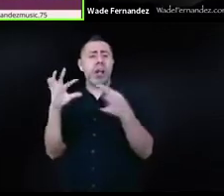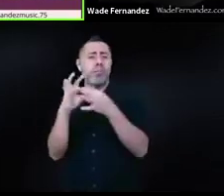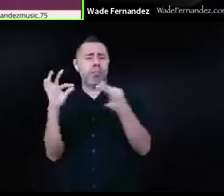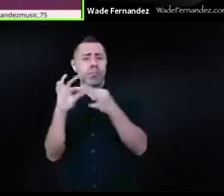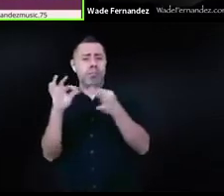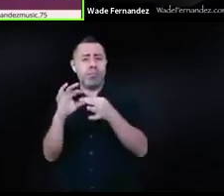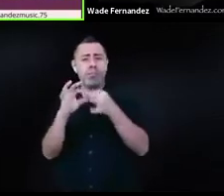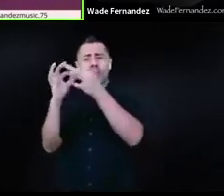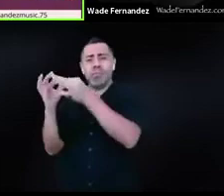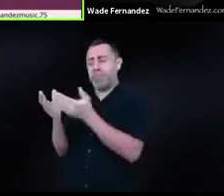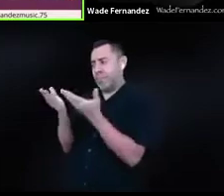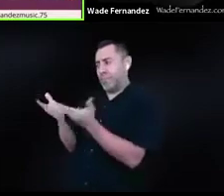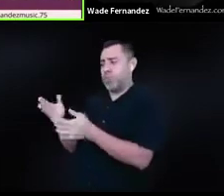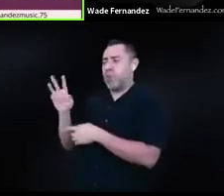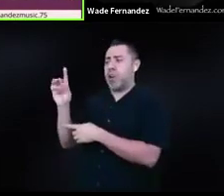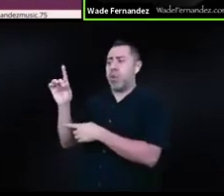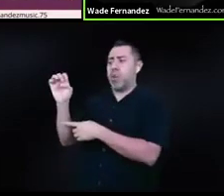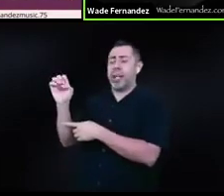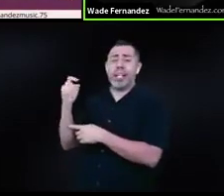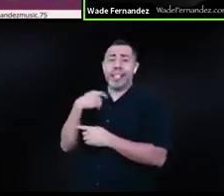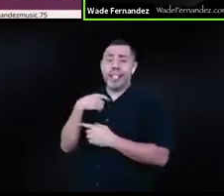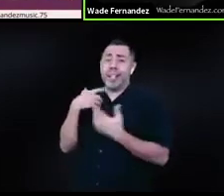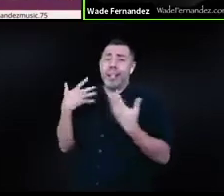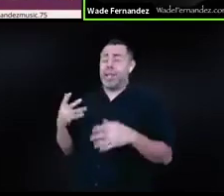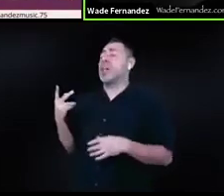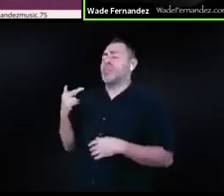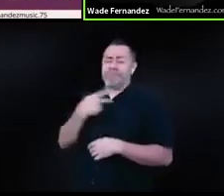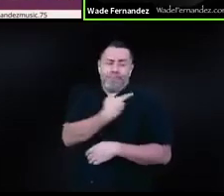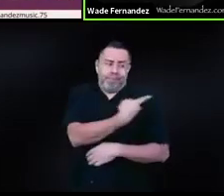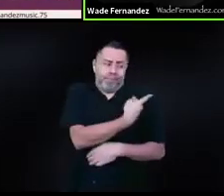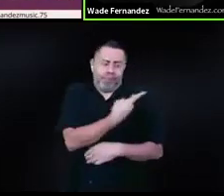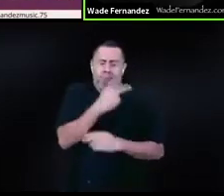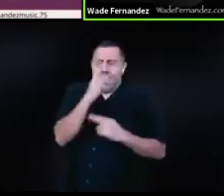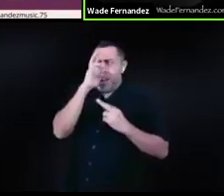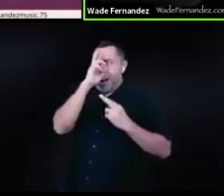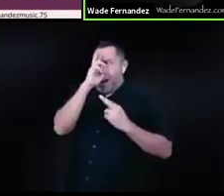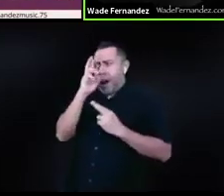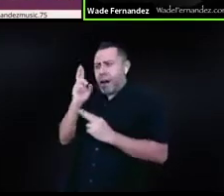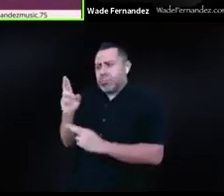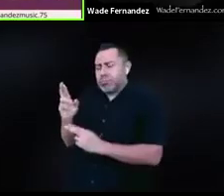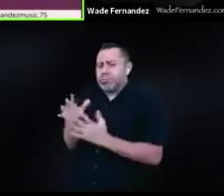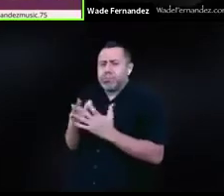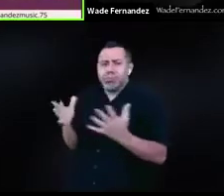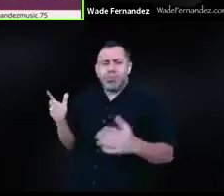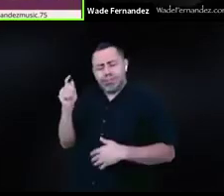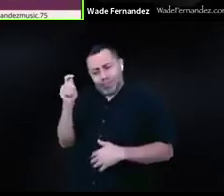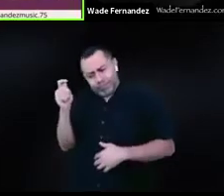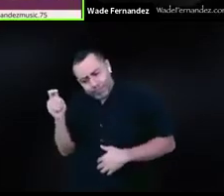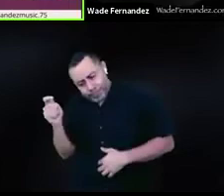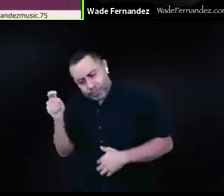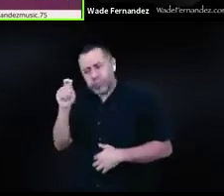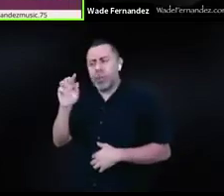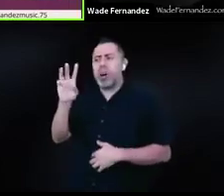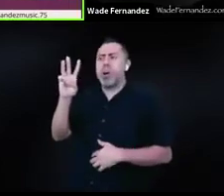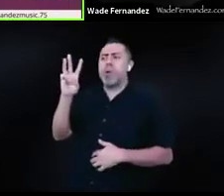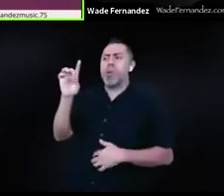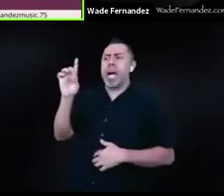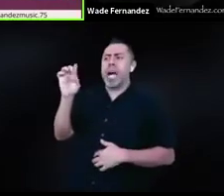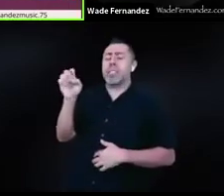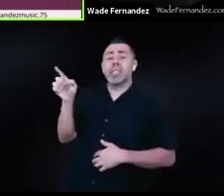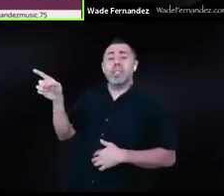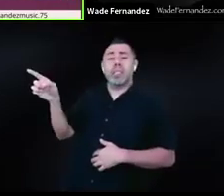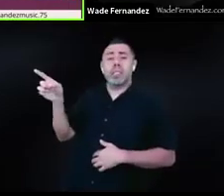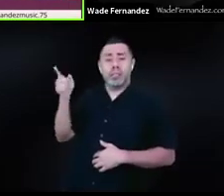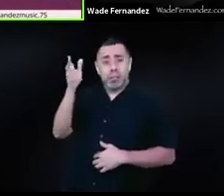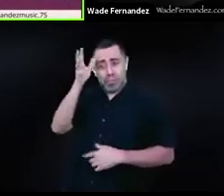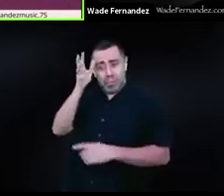lot of respect for Wade. We have a lot of respect for Wade because this is a man who found out what he wanted, found out what his